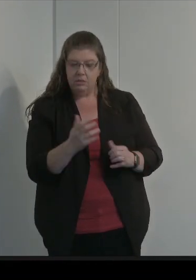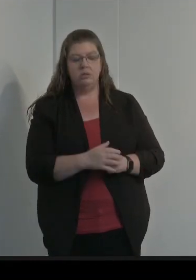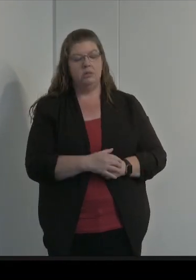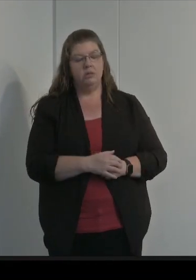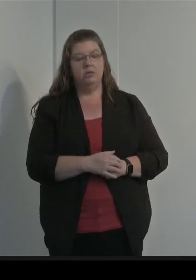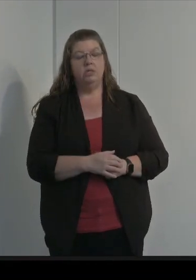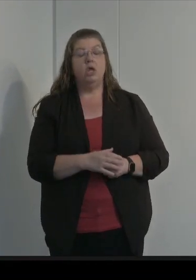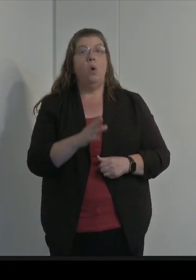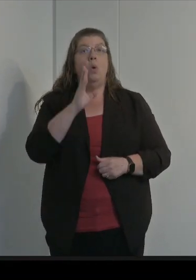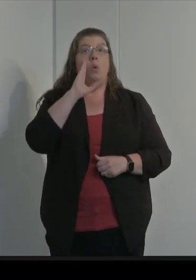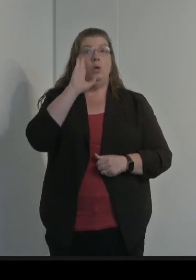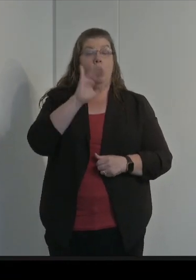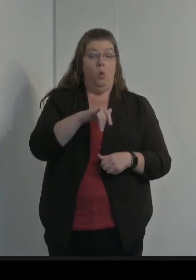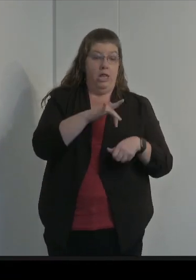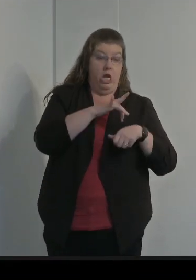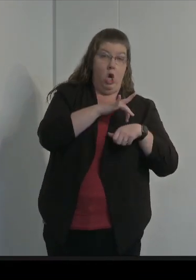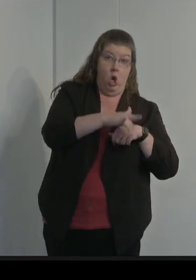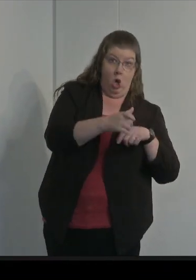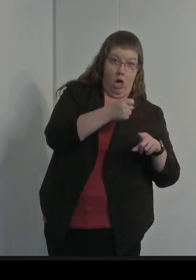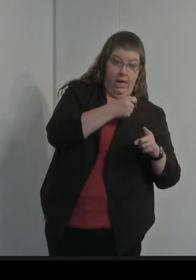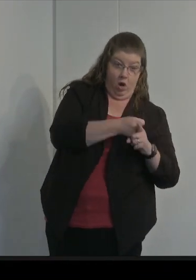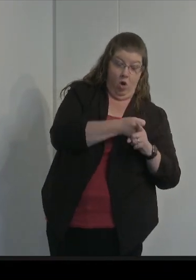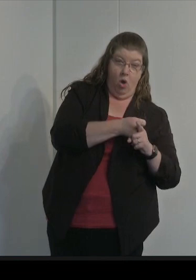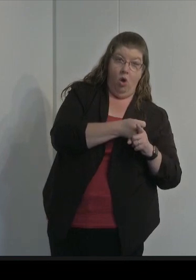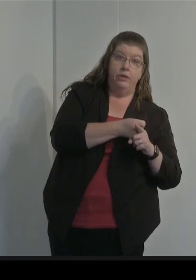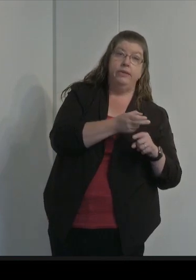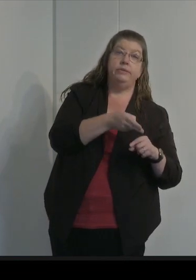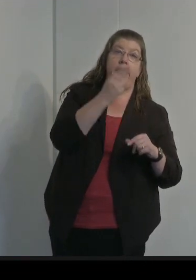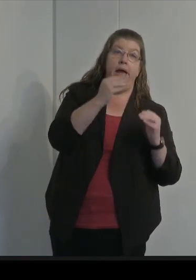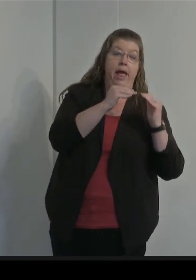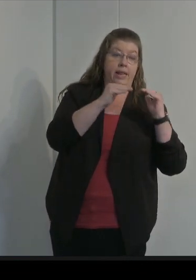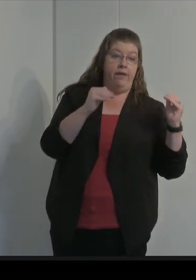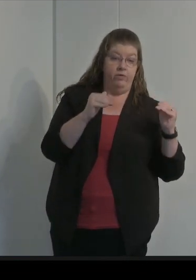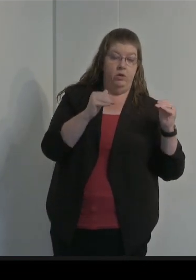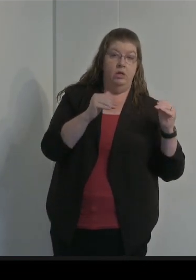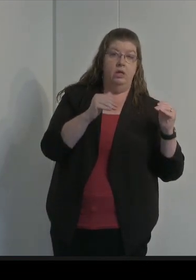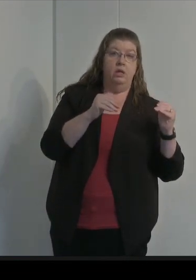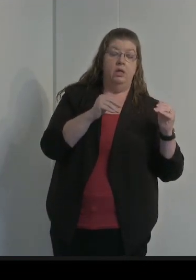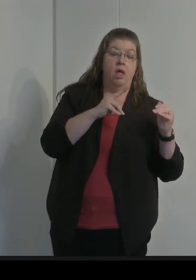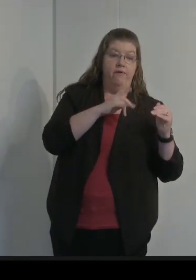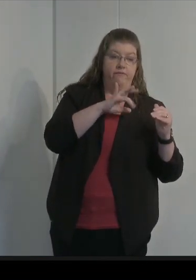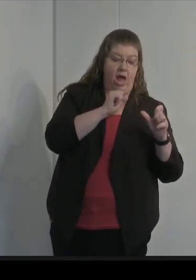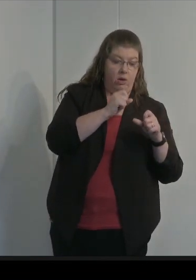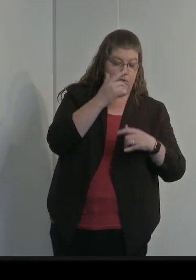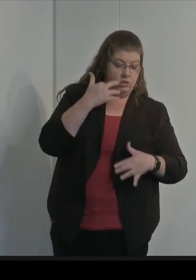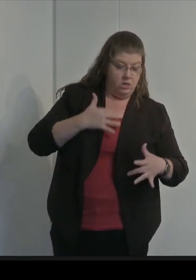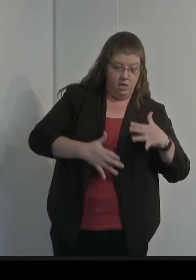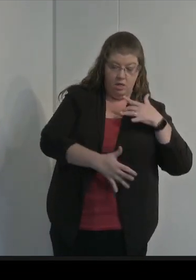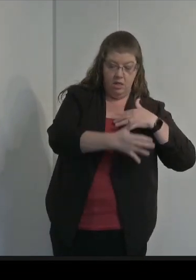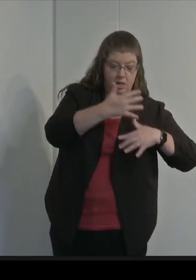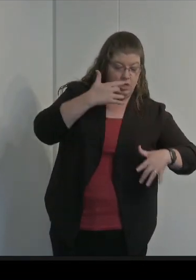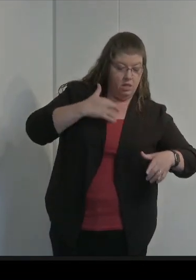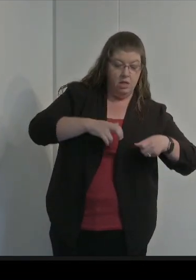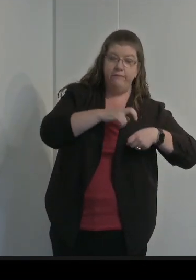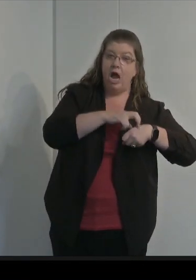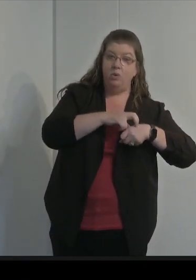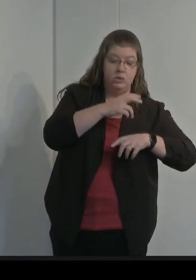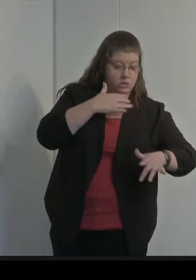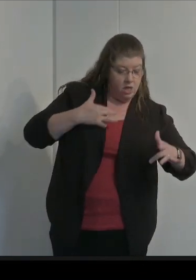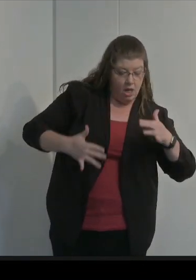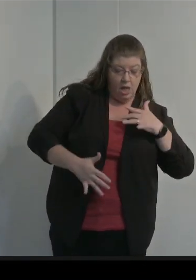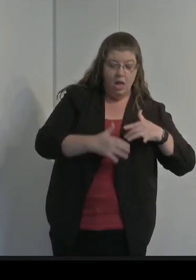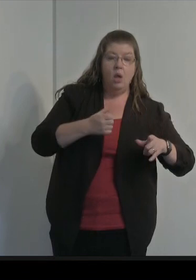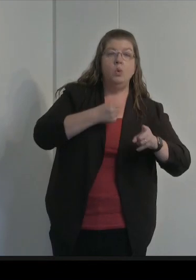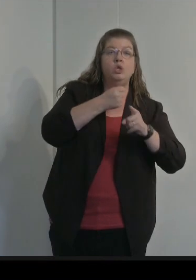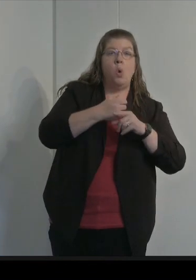so what we know is that very early on, there's a high level of virus circulating in the blood, resulting in a